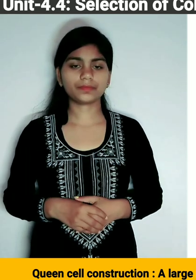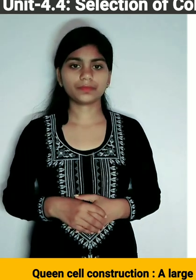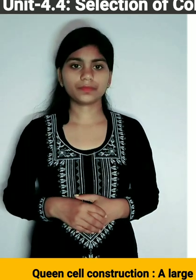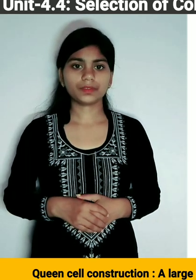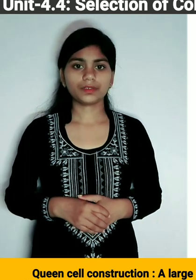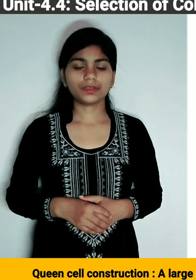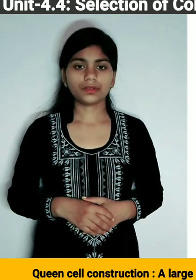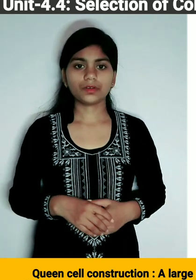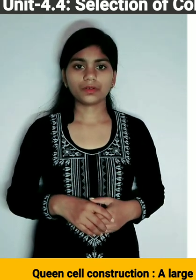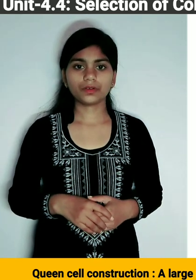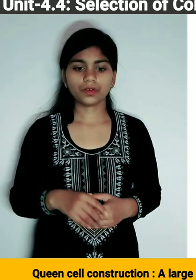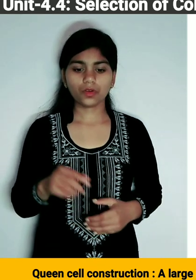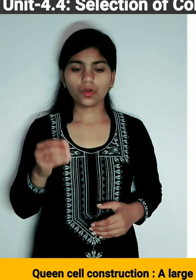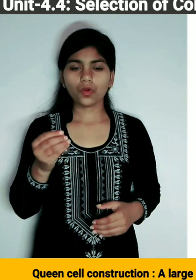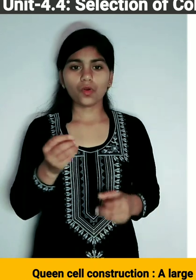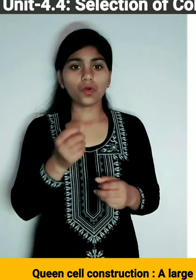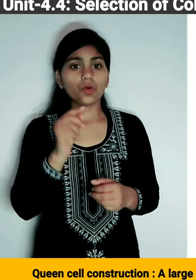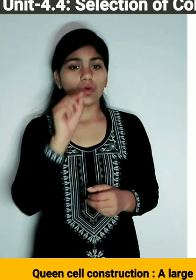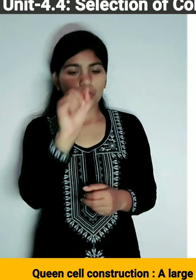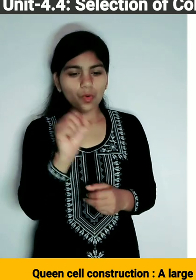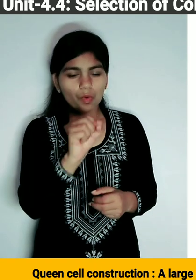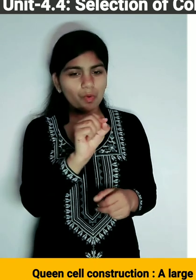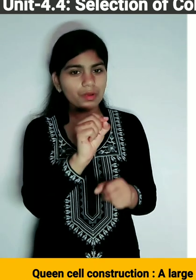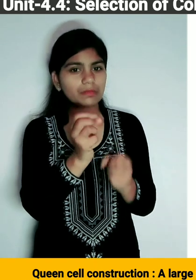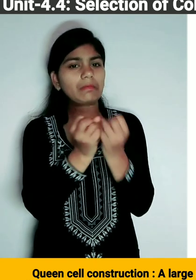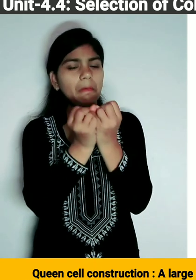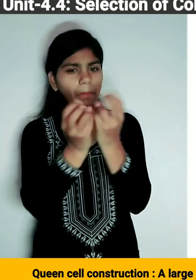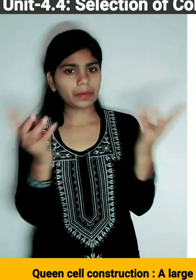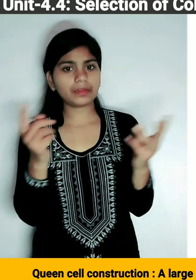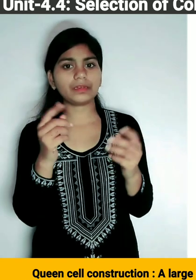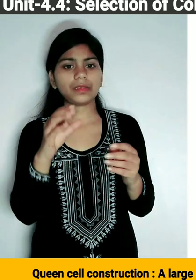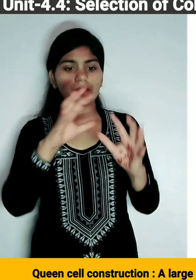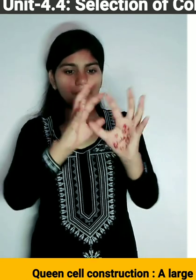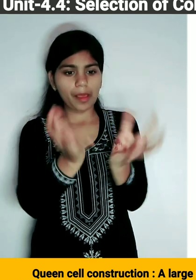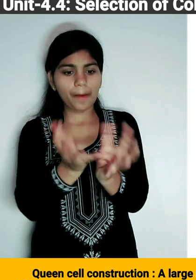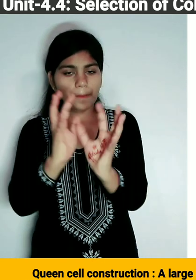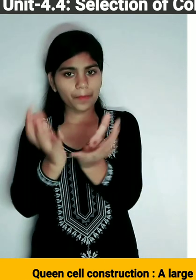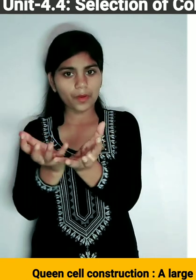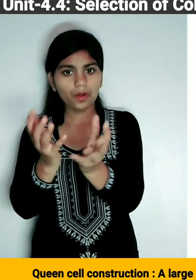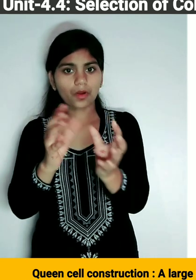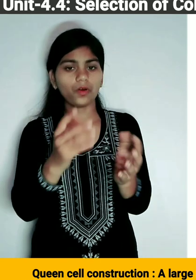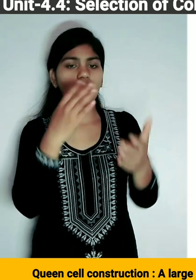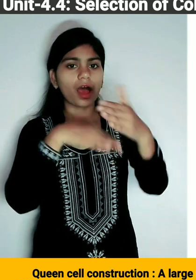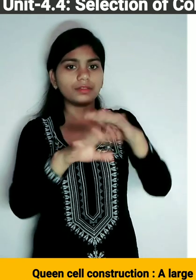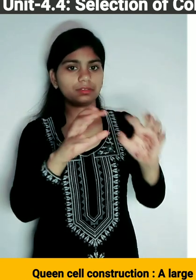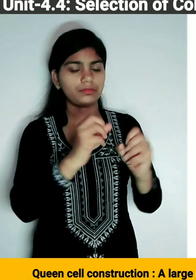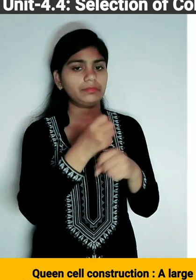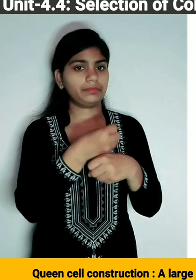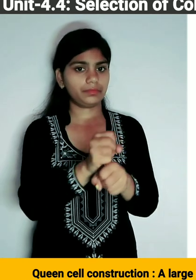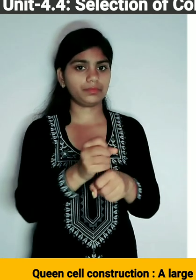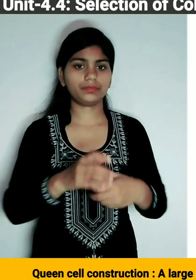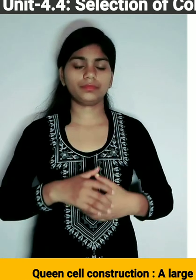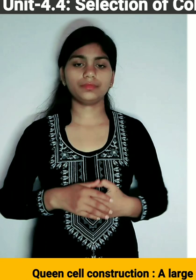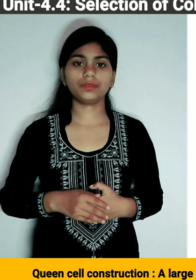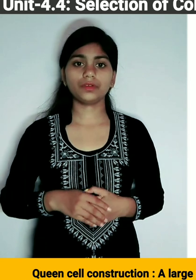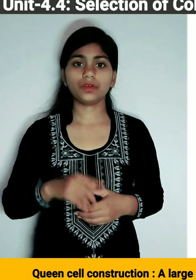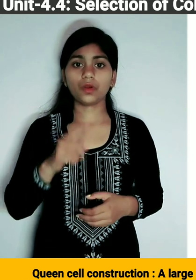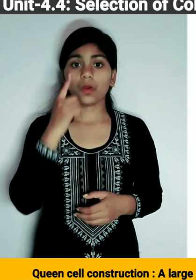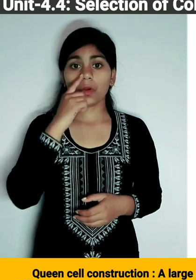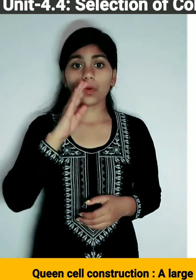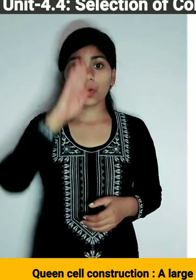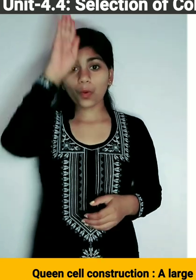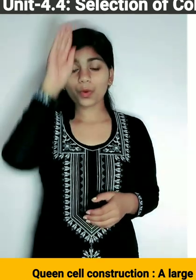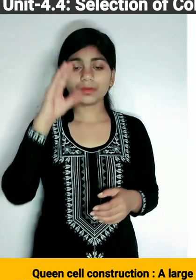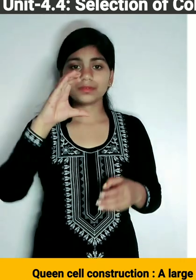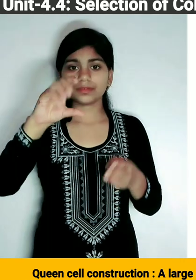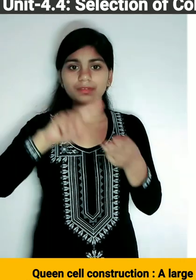colony. The queen cells are sealed in about 5 and are ready to be